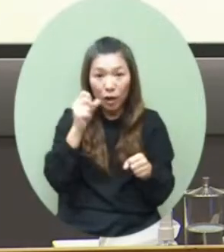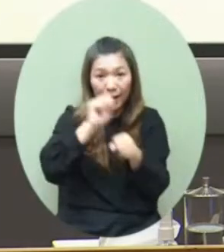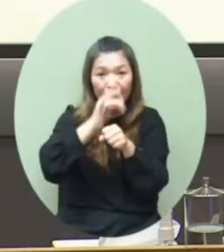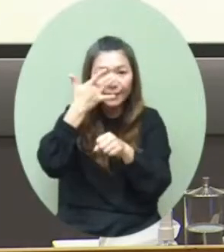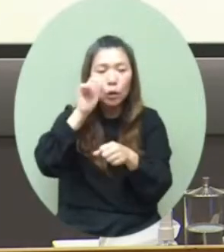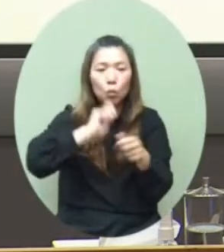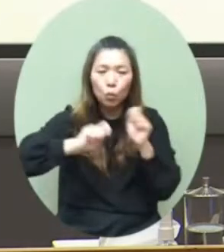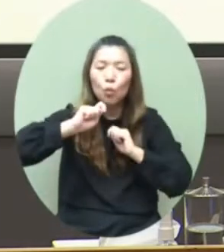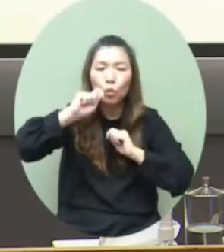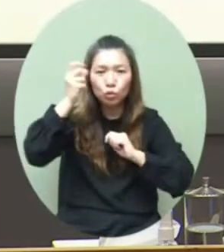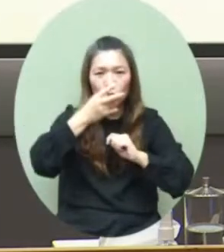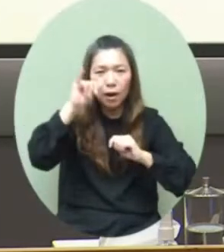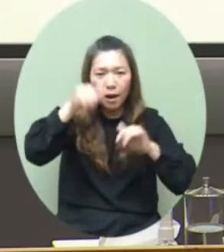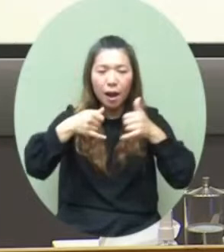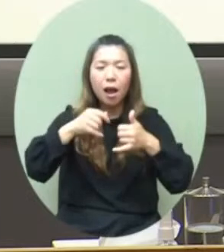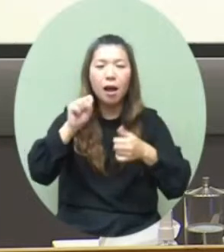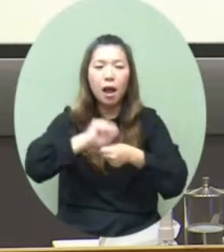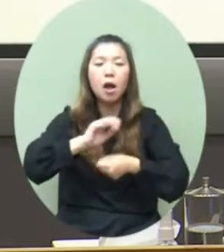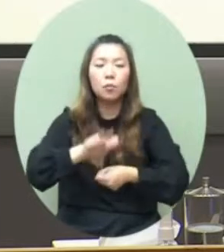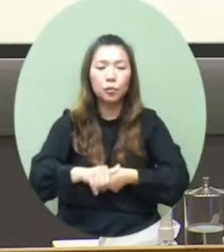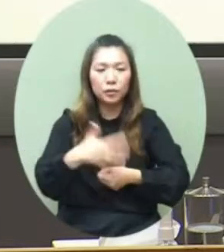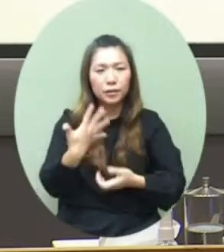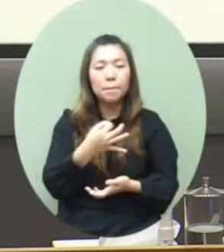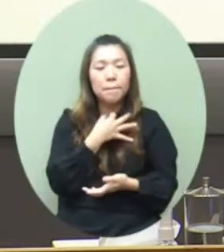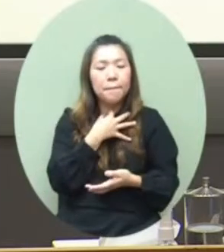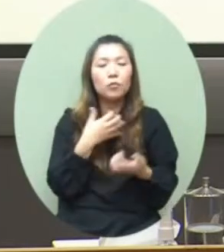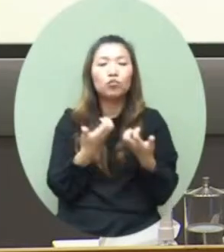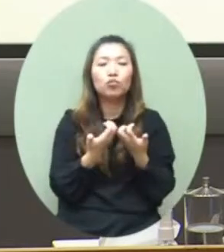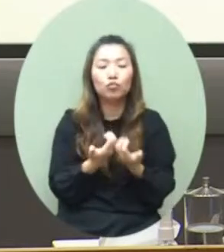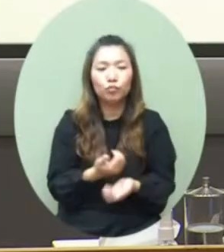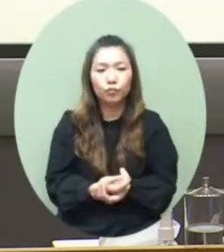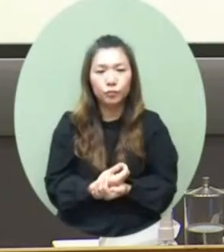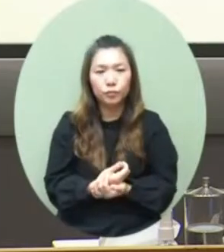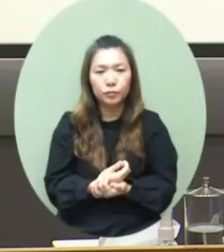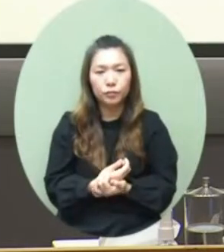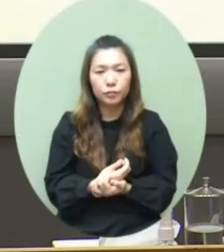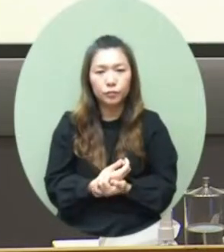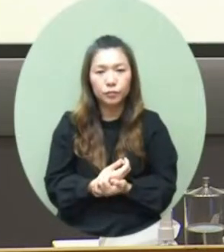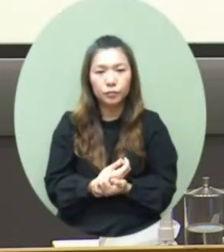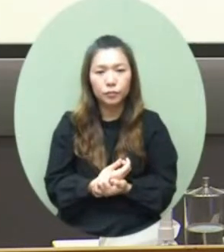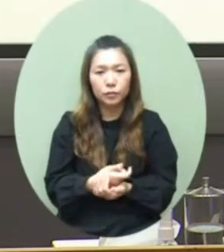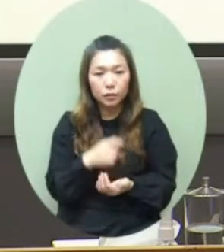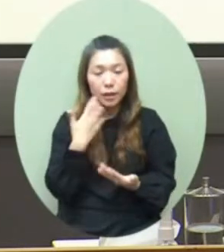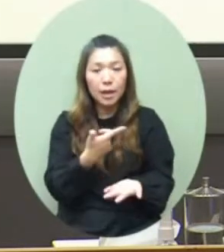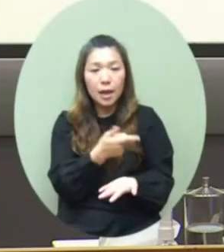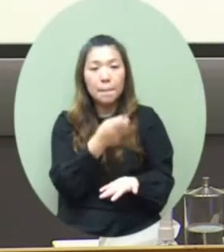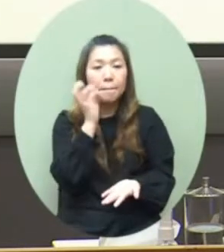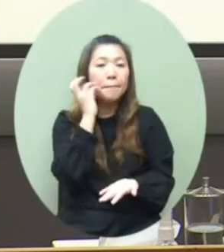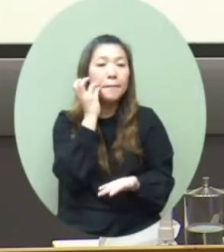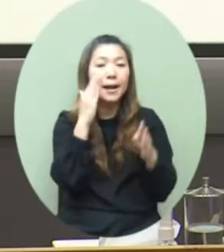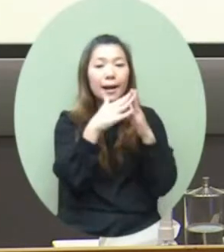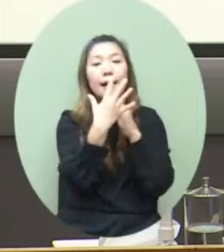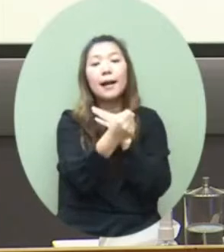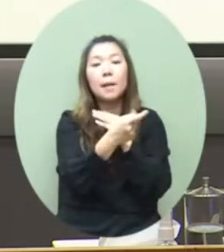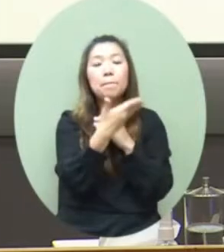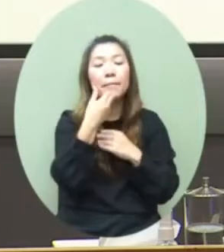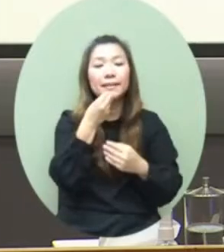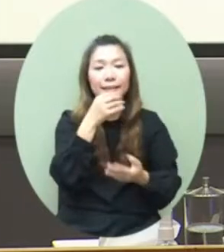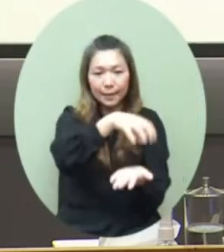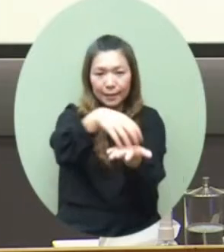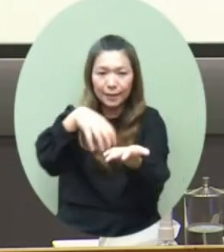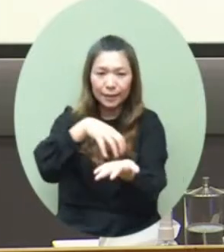ballpark figure. There may be more activities to be added later.